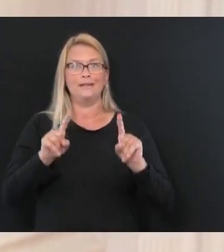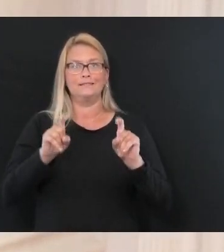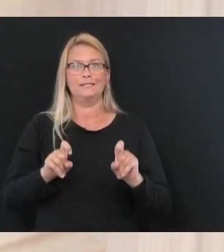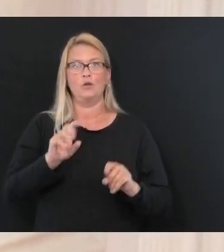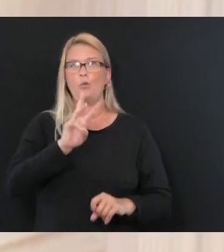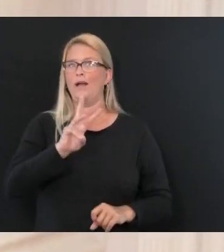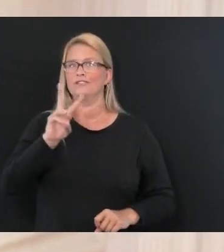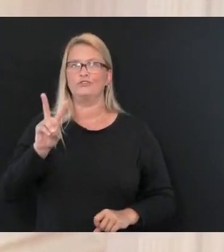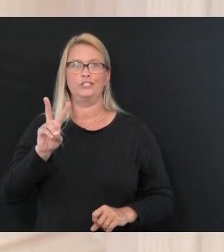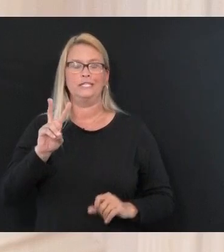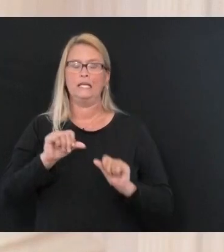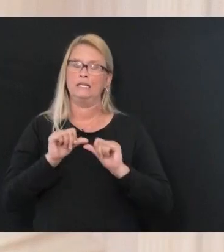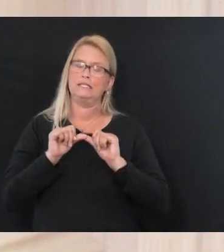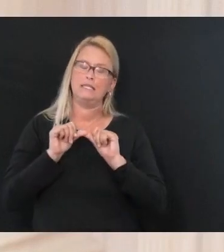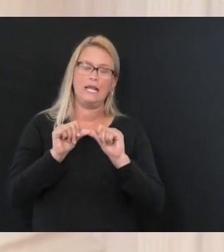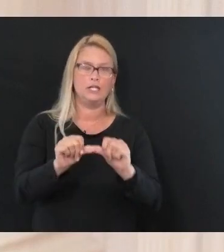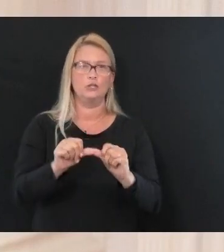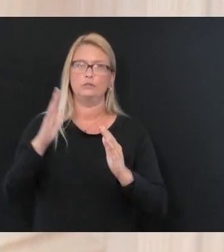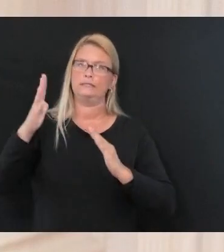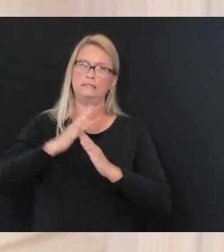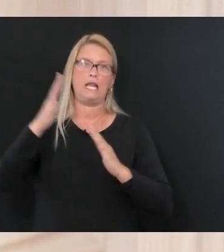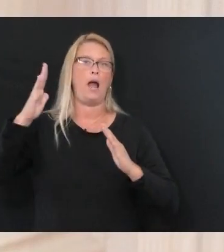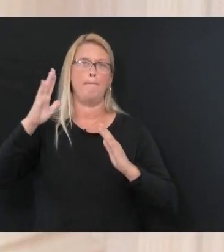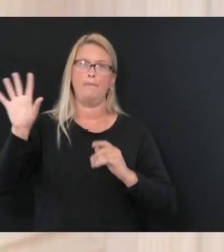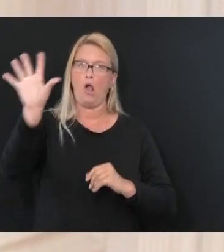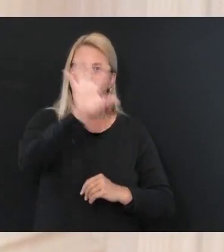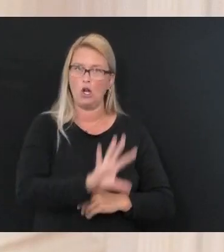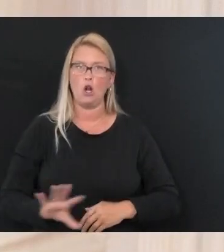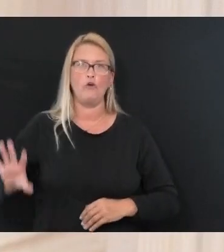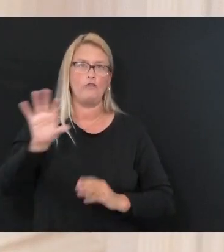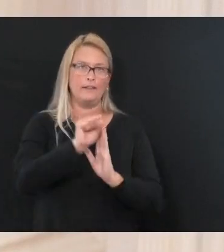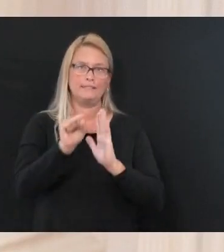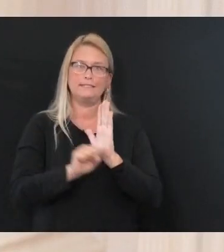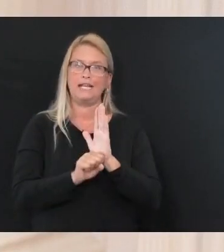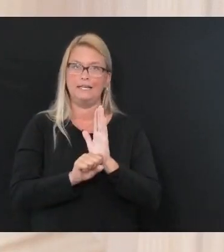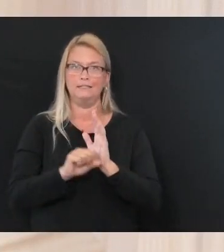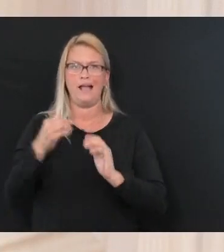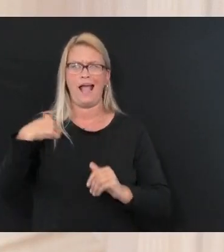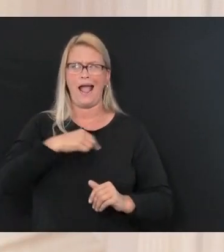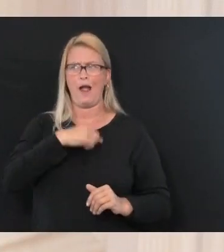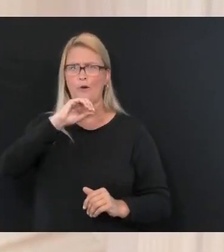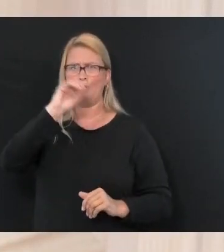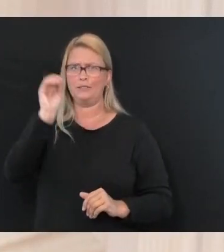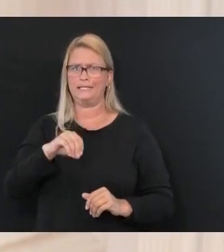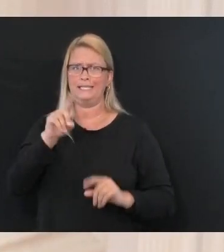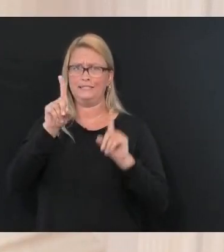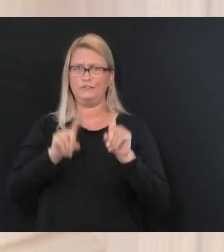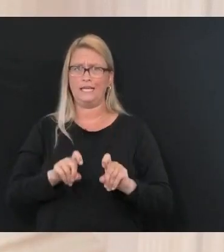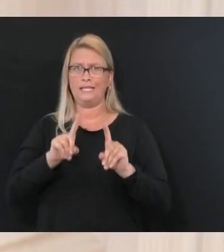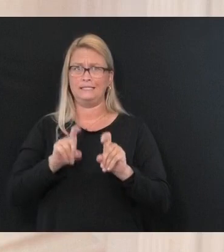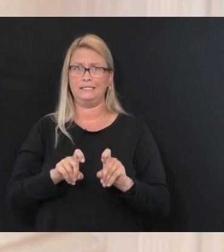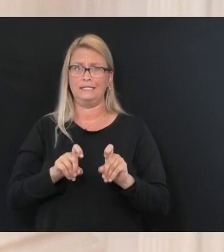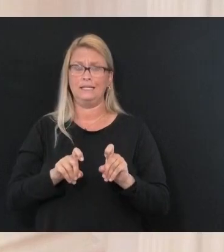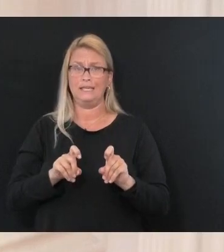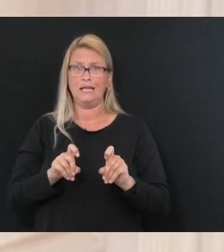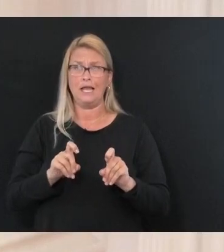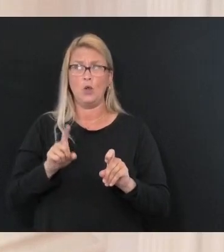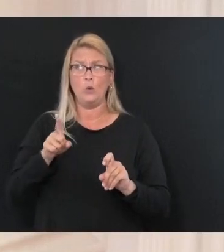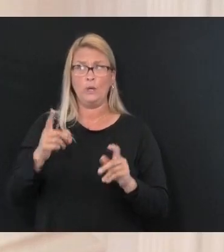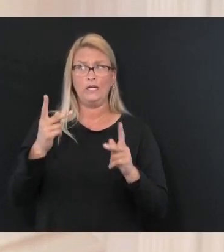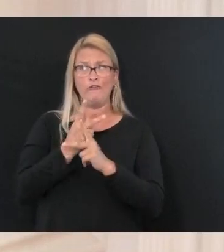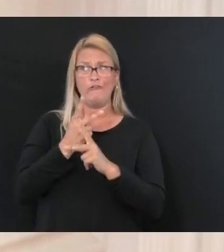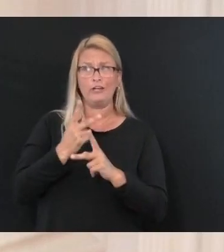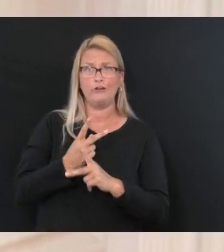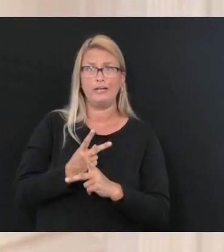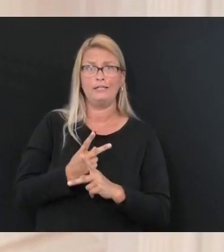Virginia continues to be in the top of across the states with the percentage of testing, even when you factor in those folks who have